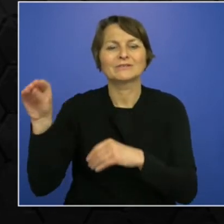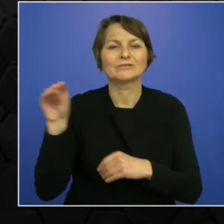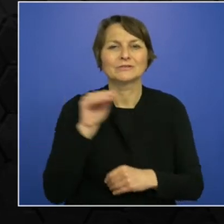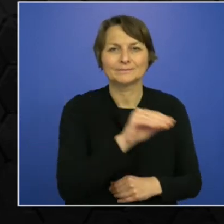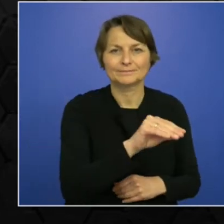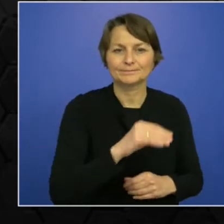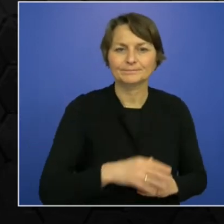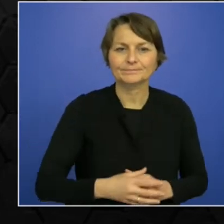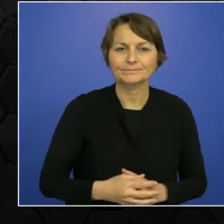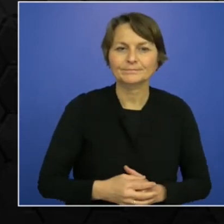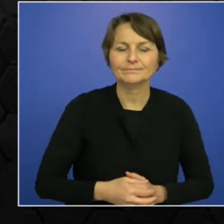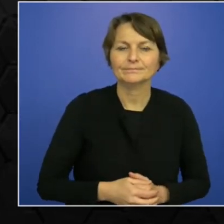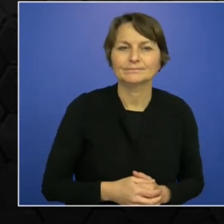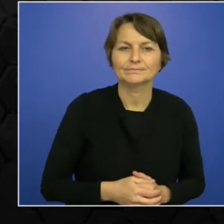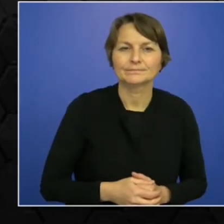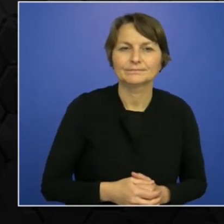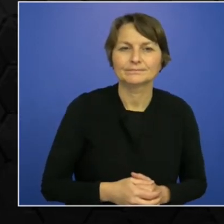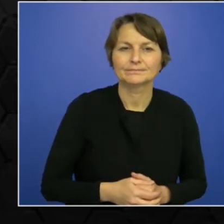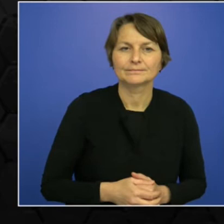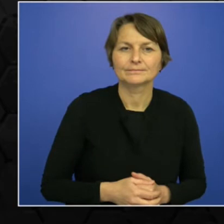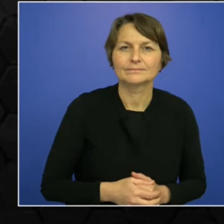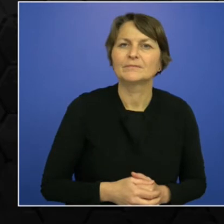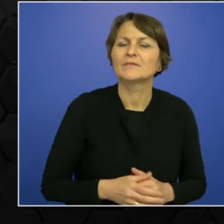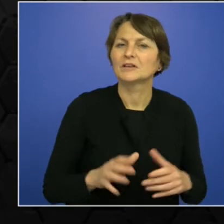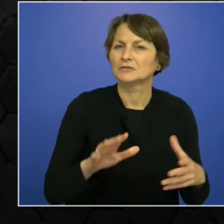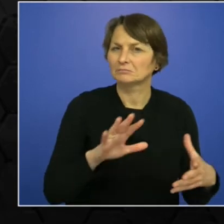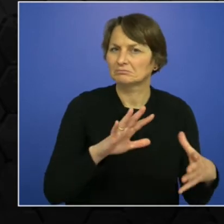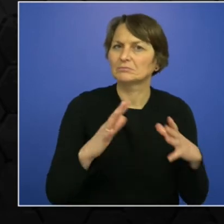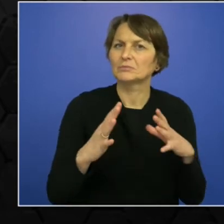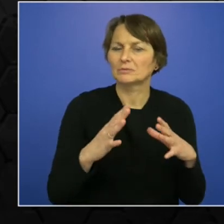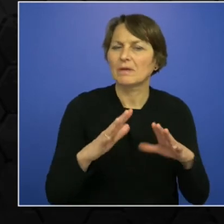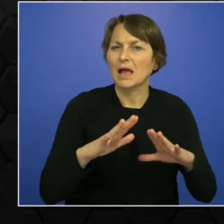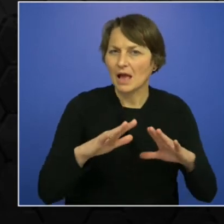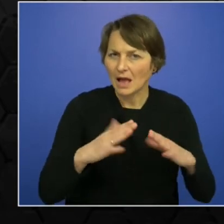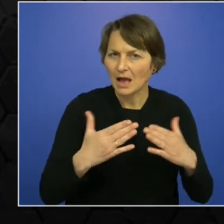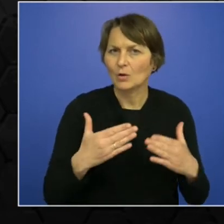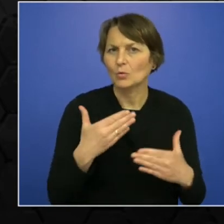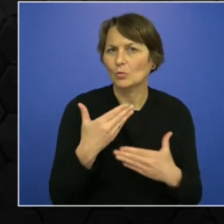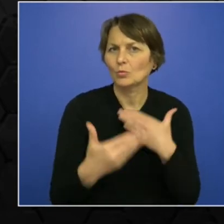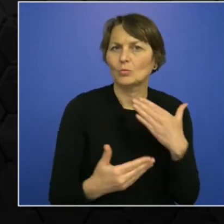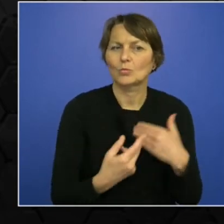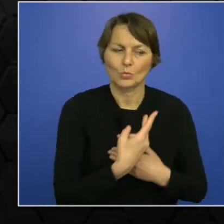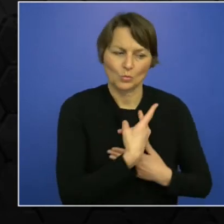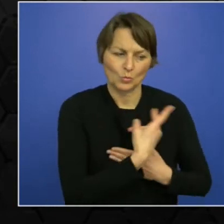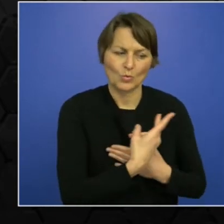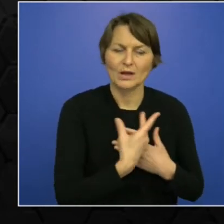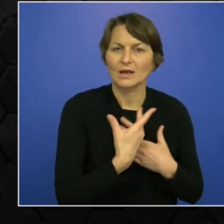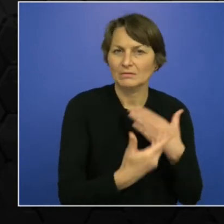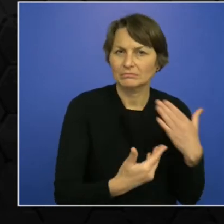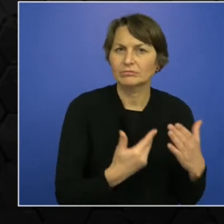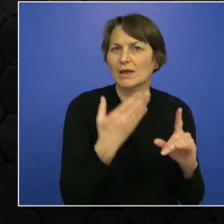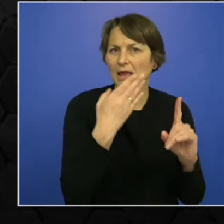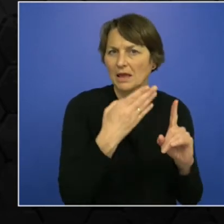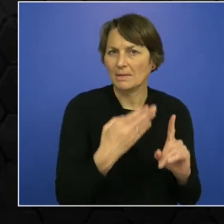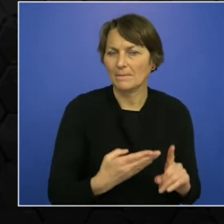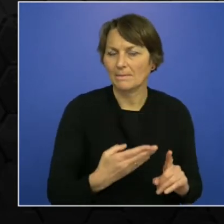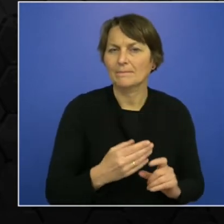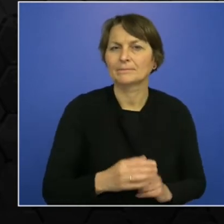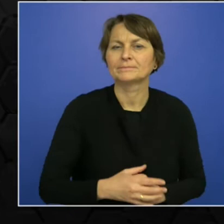brief of what exactly we were doing or were getting at.